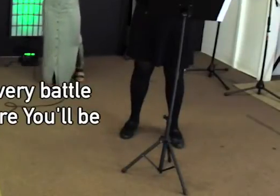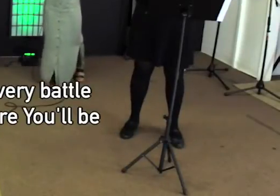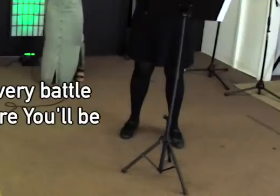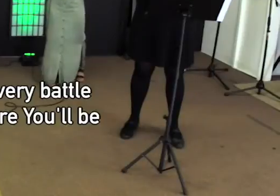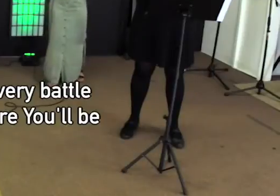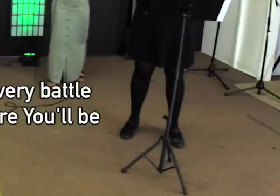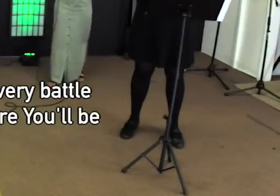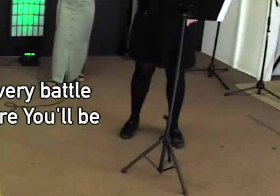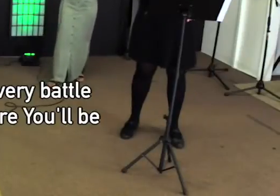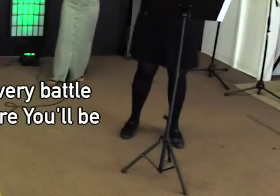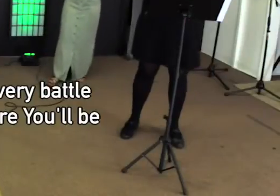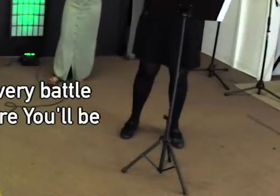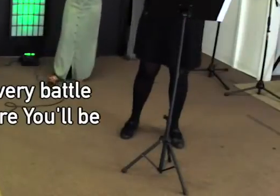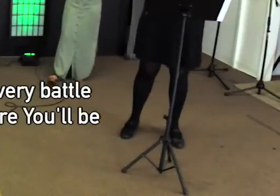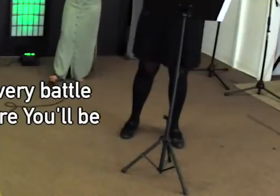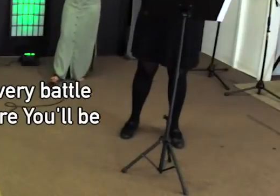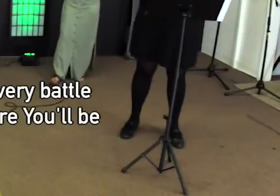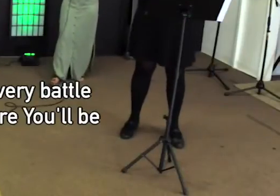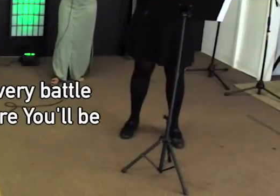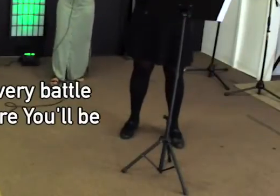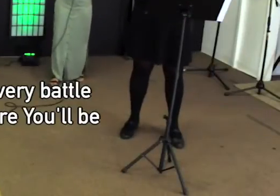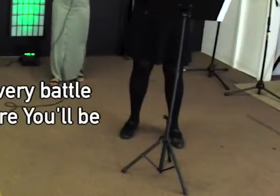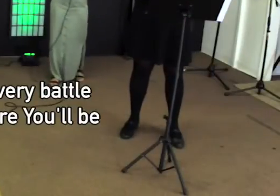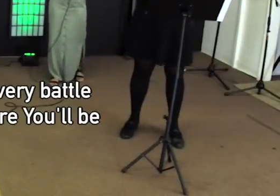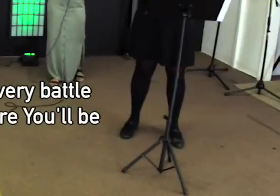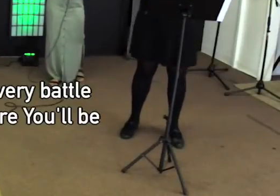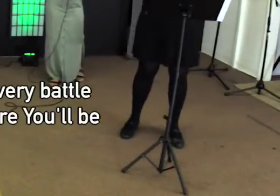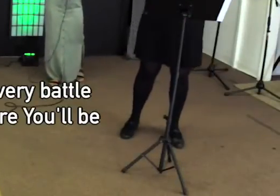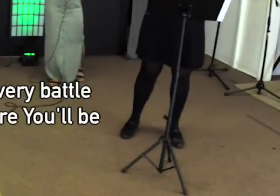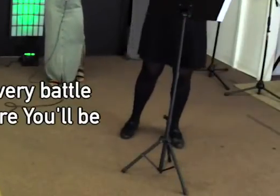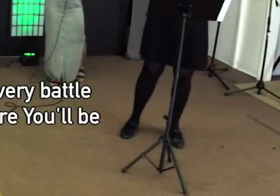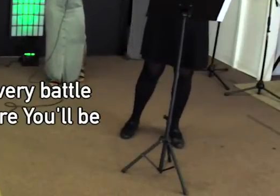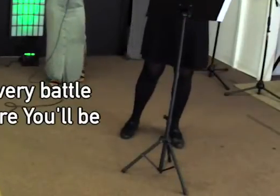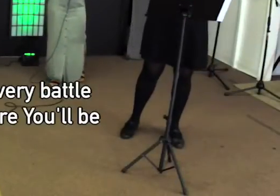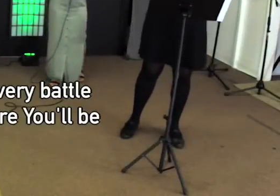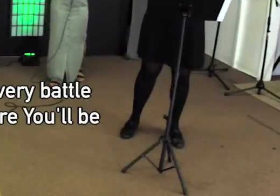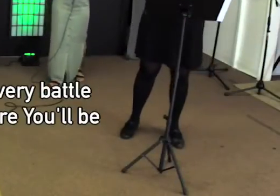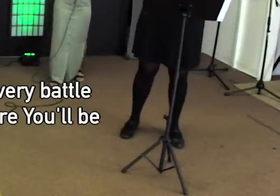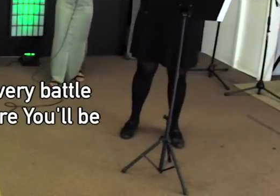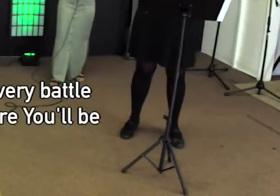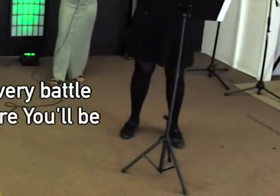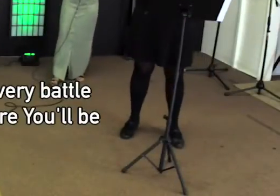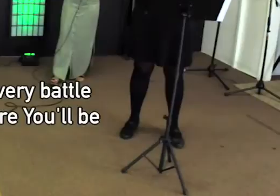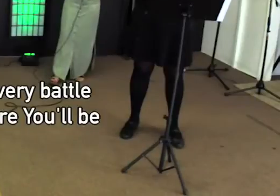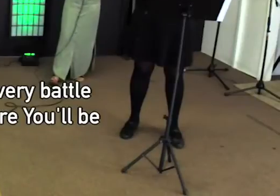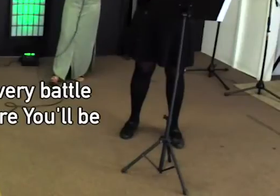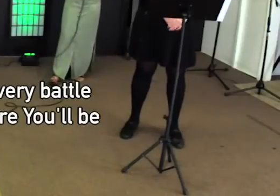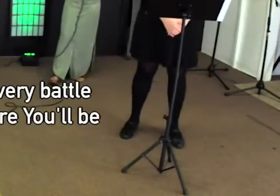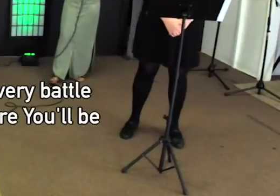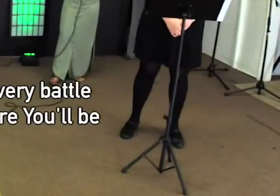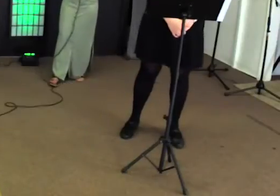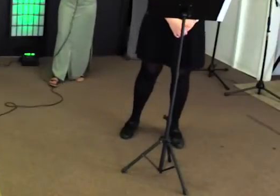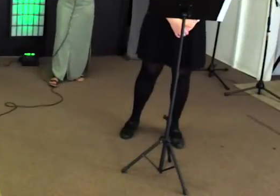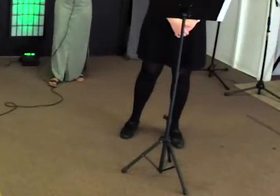every battle, cause I know that's where you'll be.